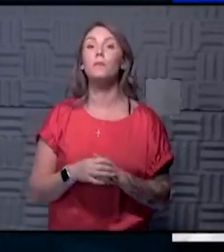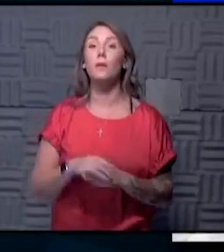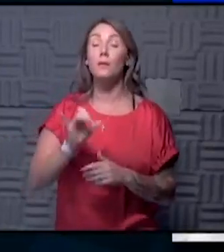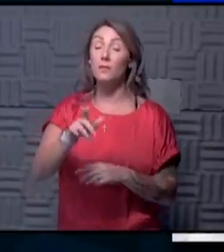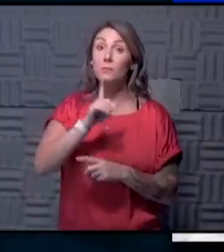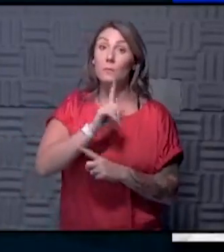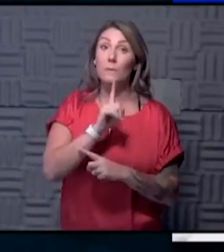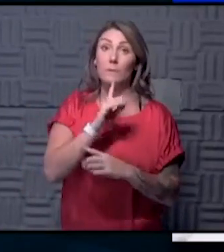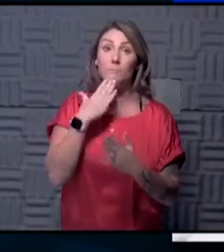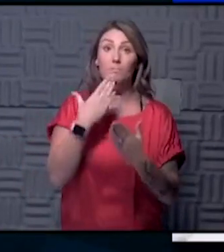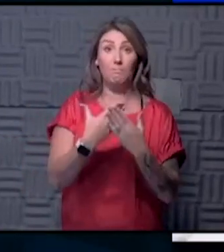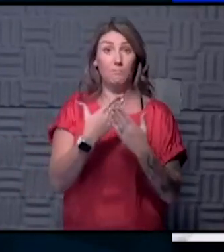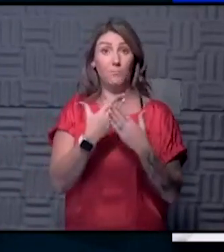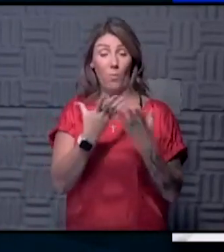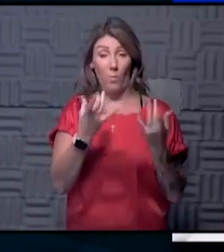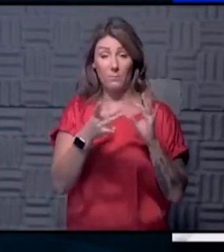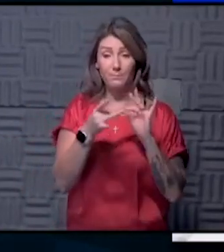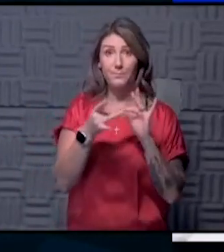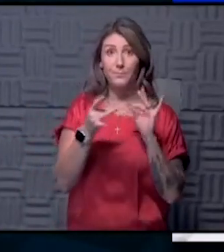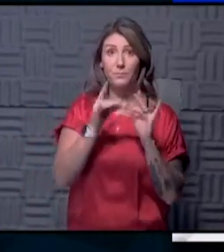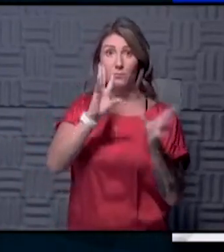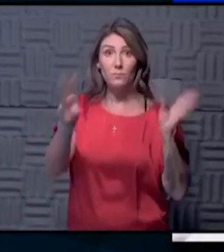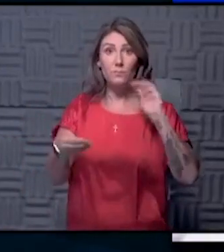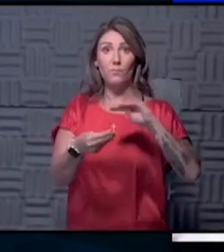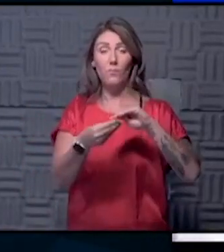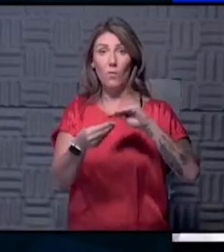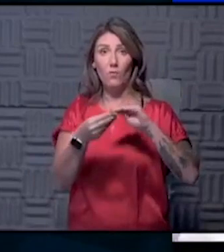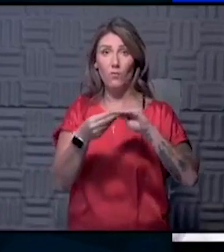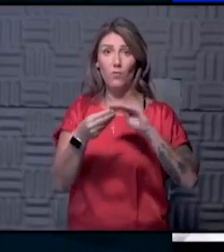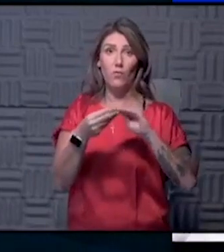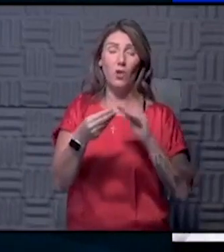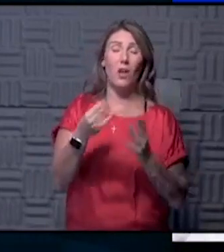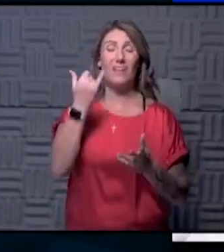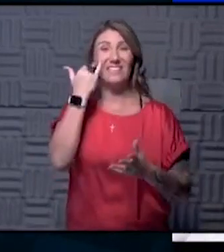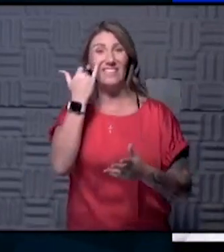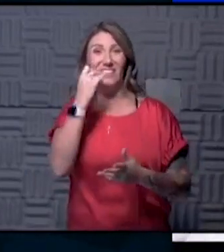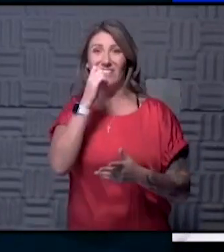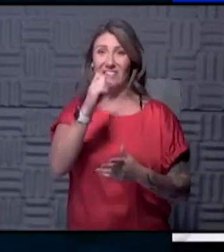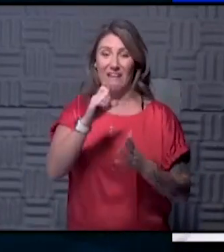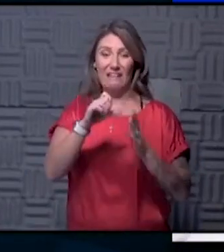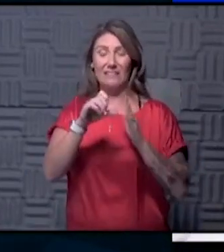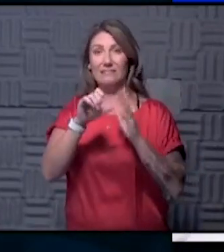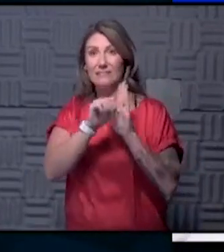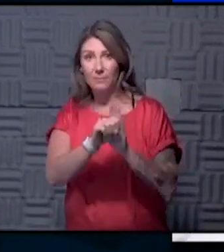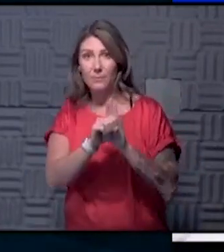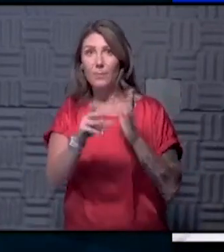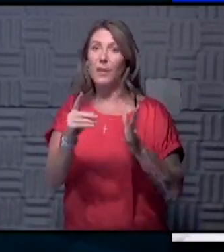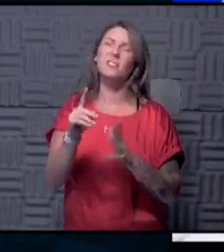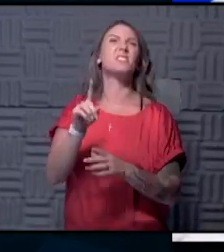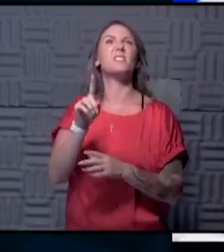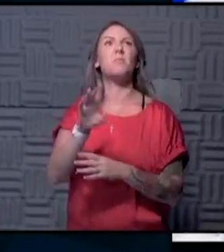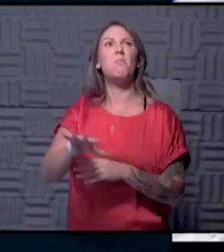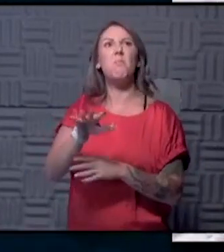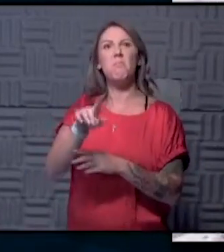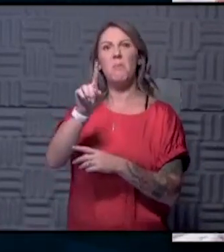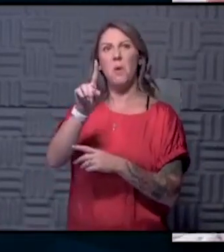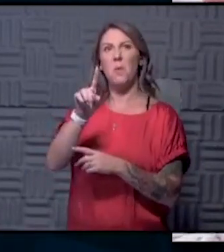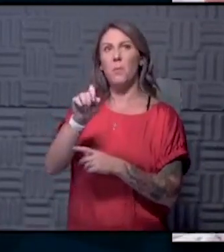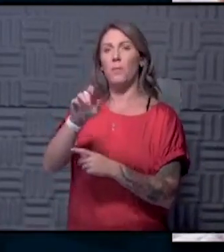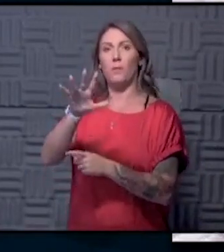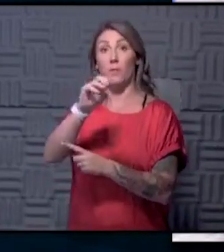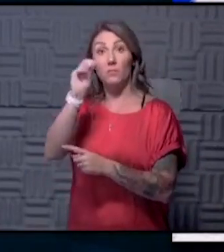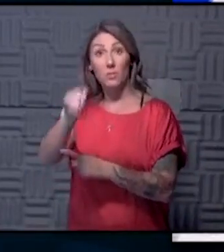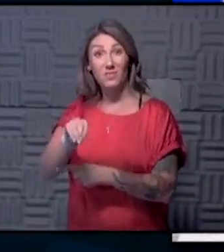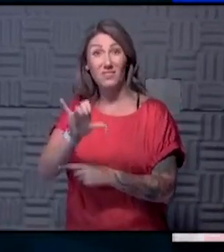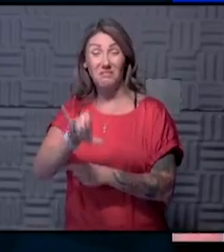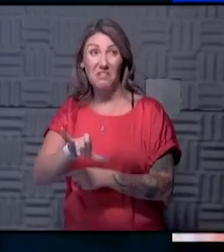Pretty good. And just to say, the overall prevalence rate, if you're not symptomatic necessarily, you're running around 1.5%. It's pretty, Dane, I think that's kind of close to what we think the